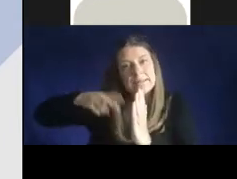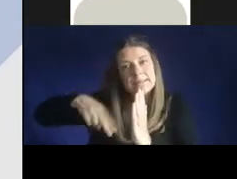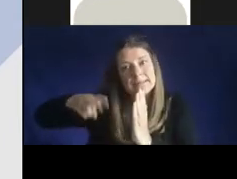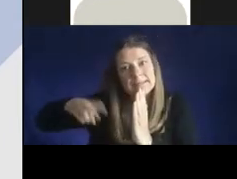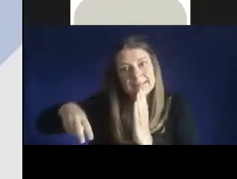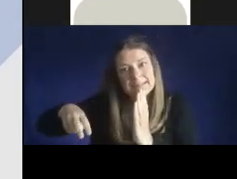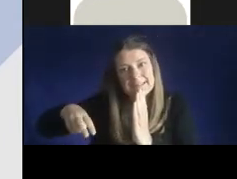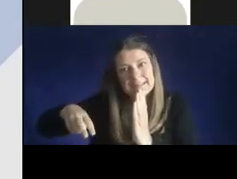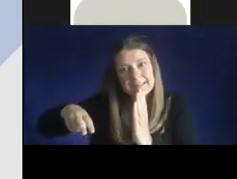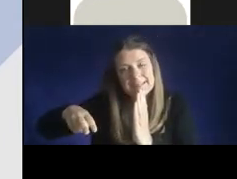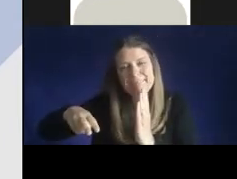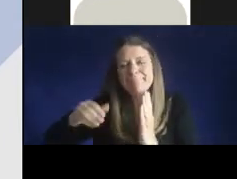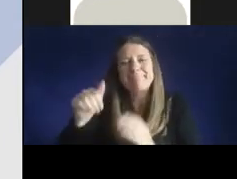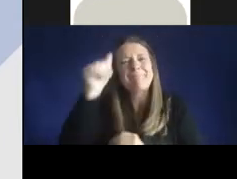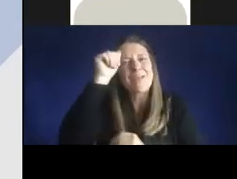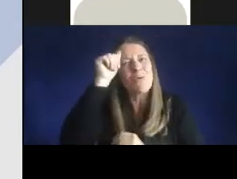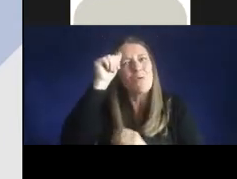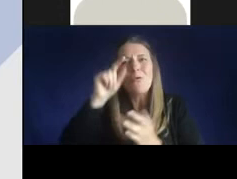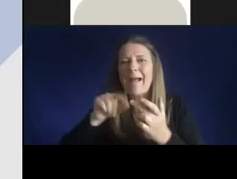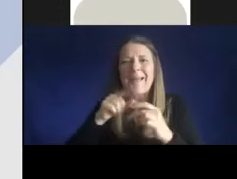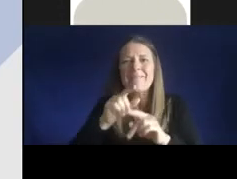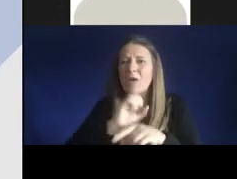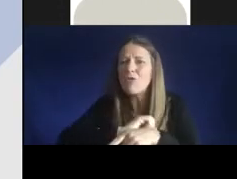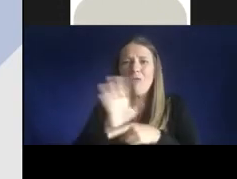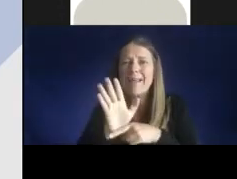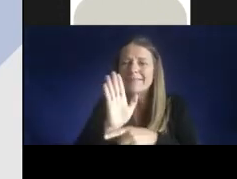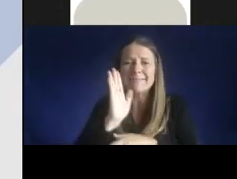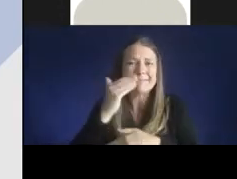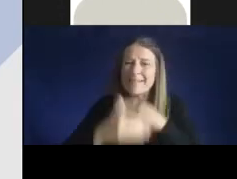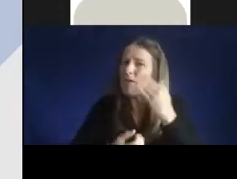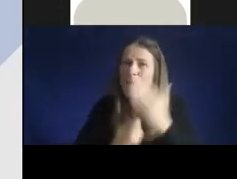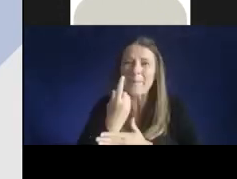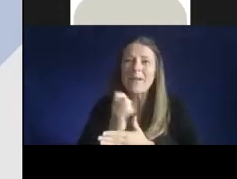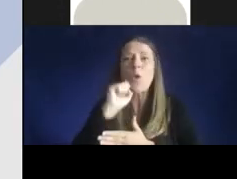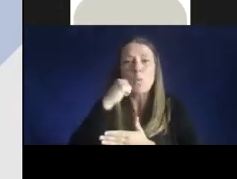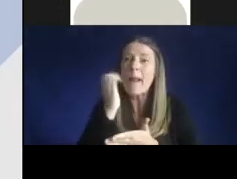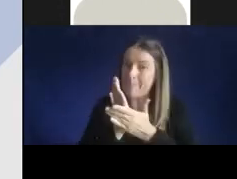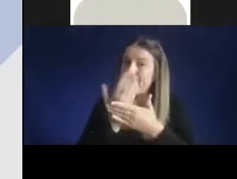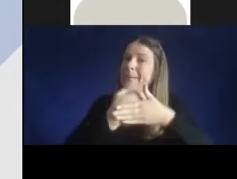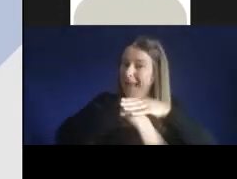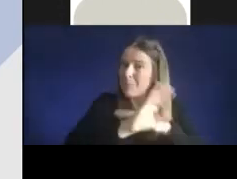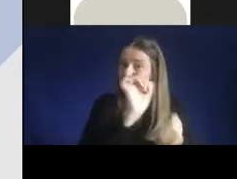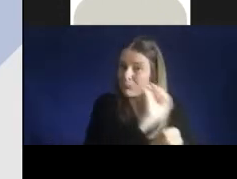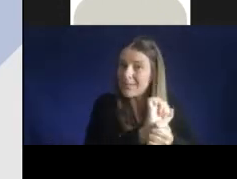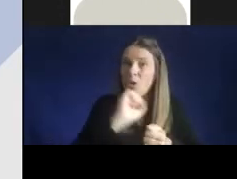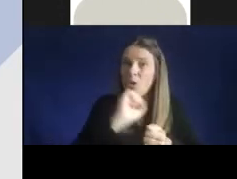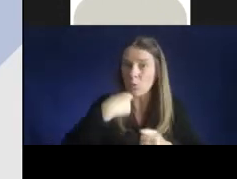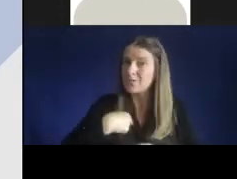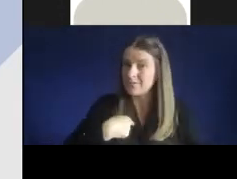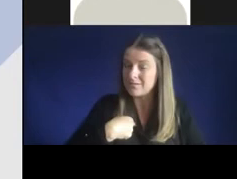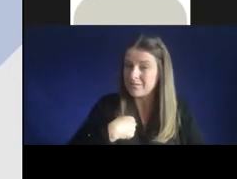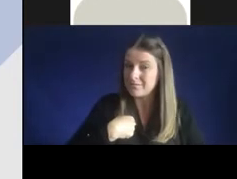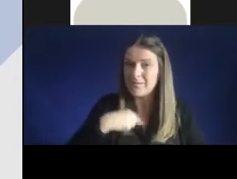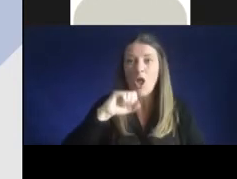COVID not happened, I would have already been into a prison and run workshops and have created